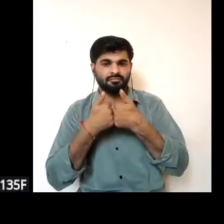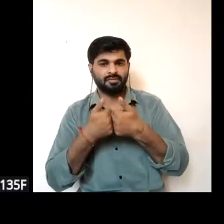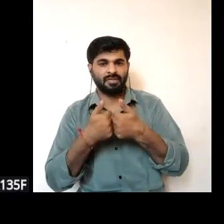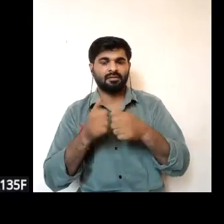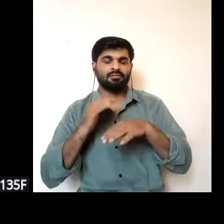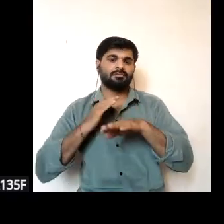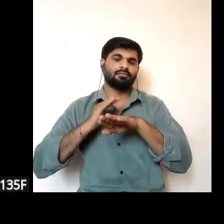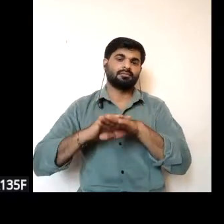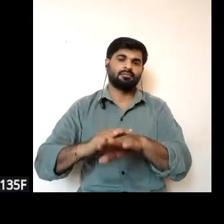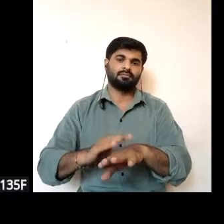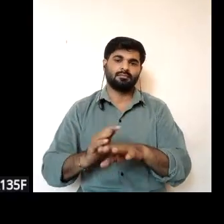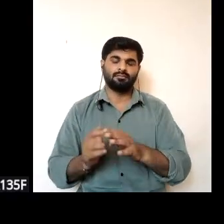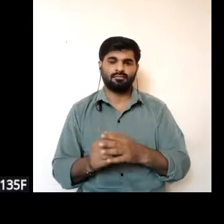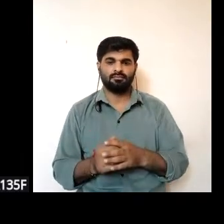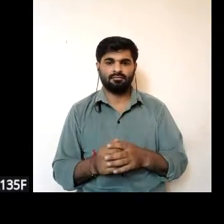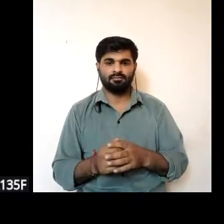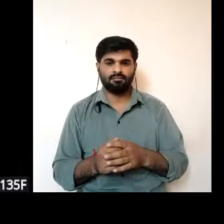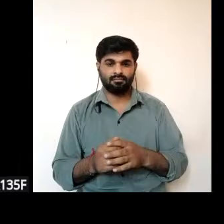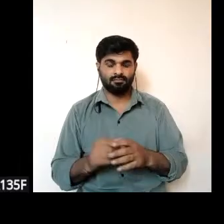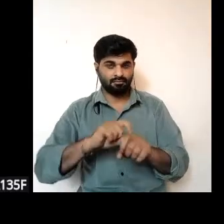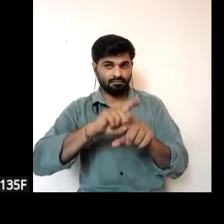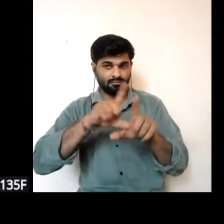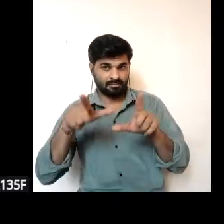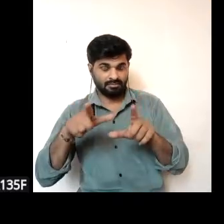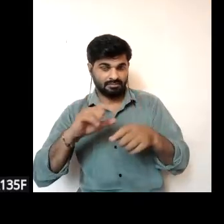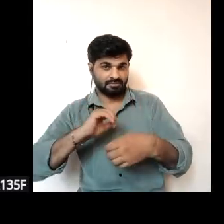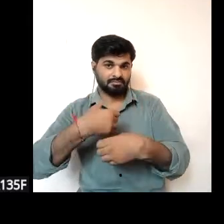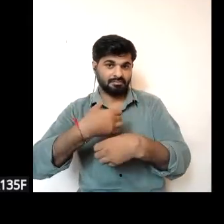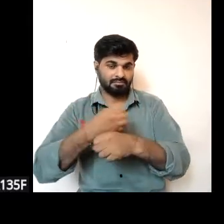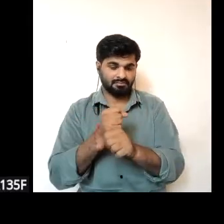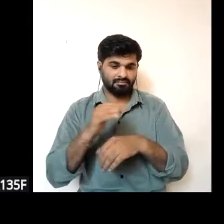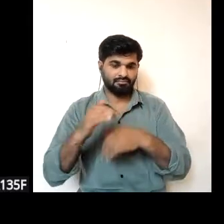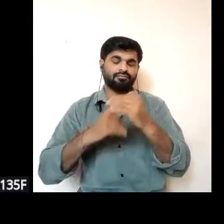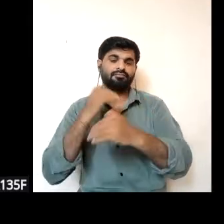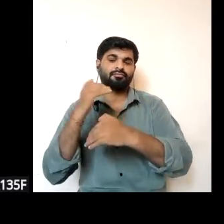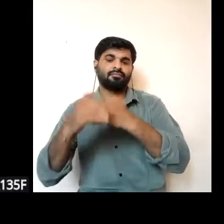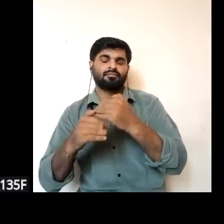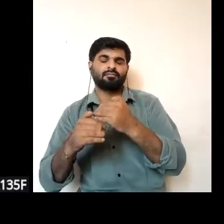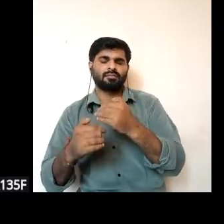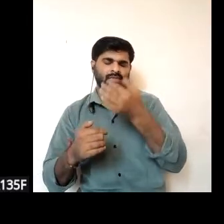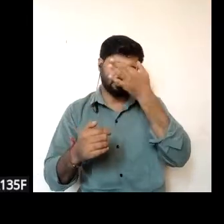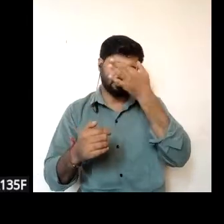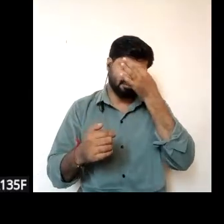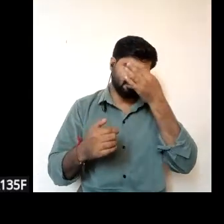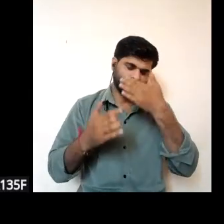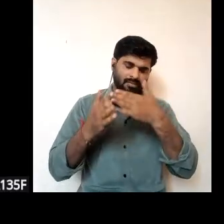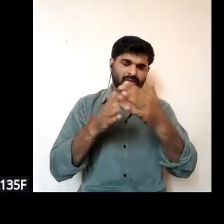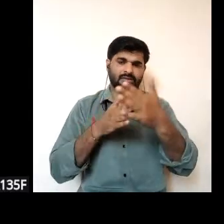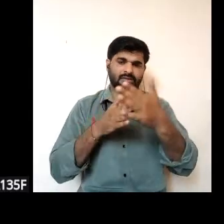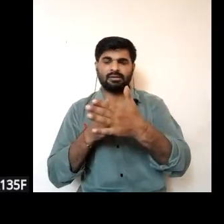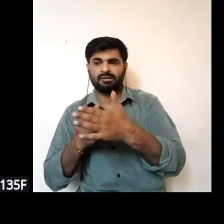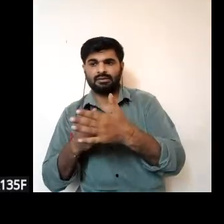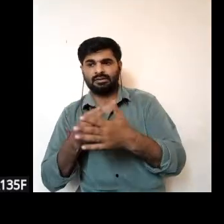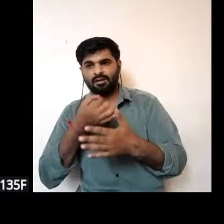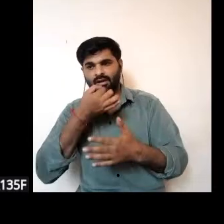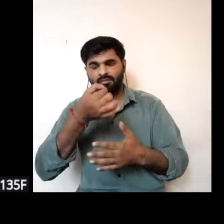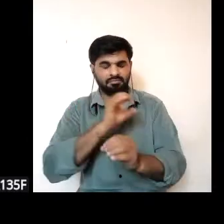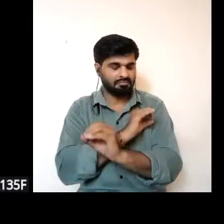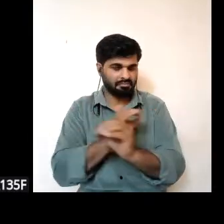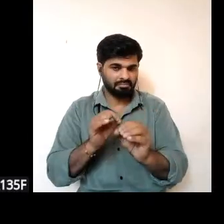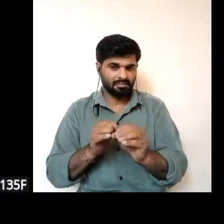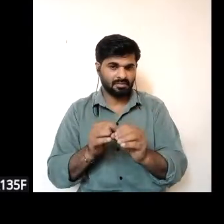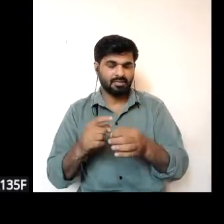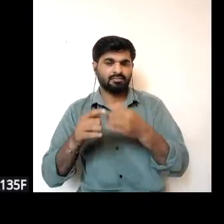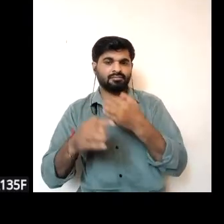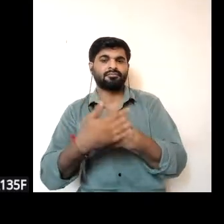and of course, the result wasn't that great. There were a lot of issues when enumerators were not asking question on disability.